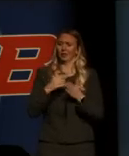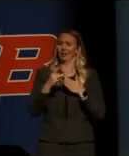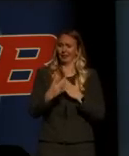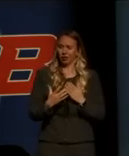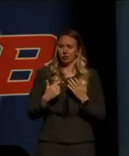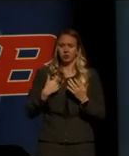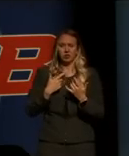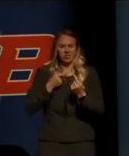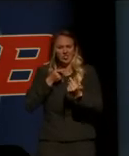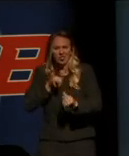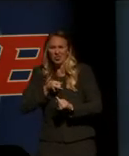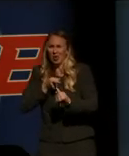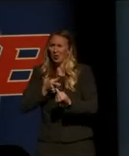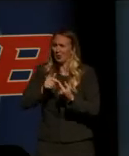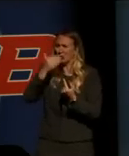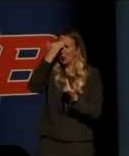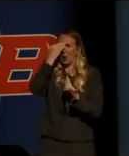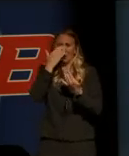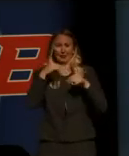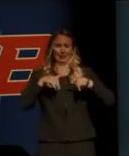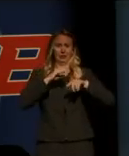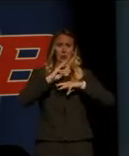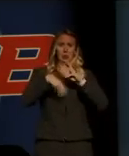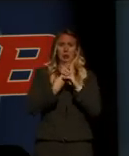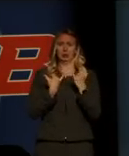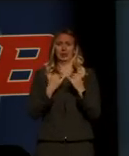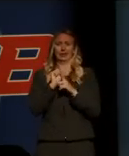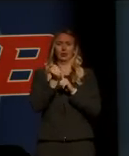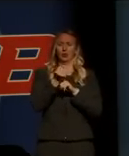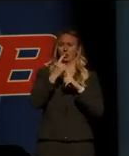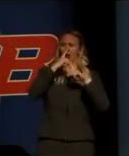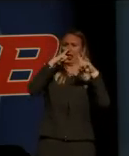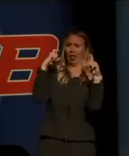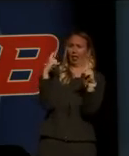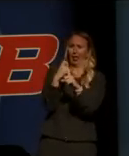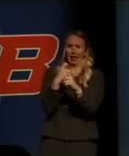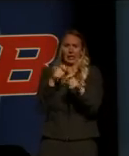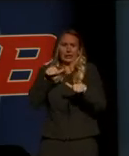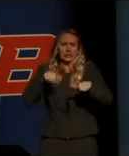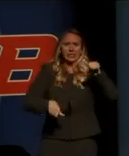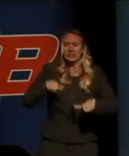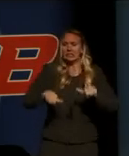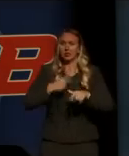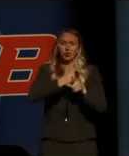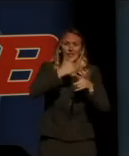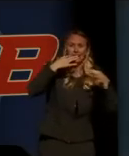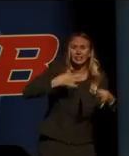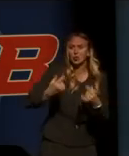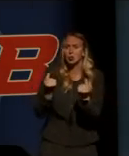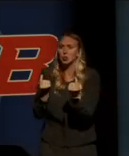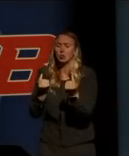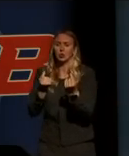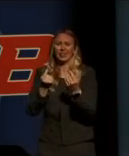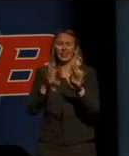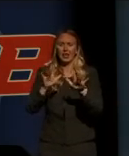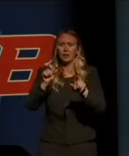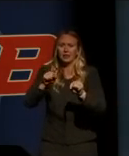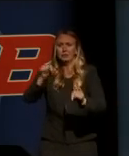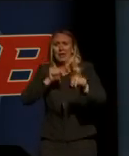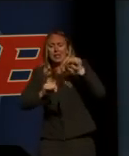struggle to know, in a complex world, what the right decisions are, and when we need to back up and think